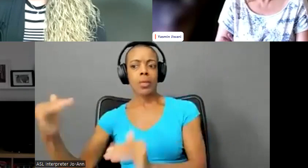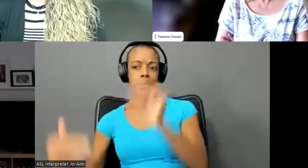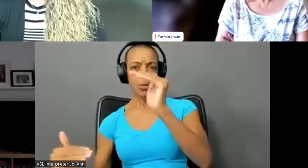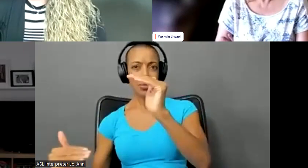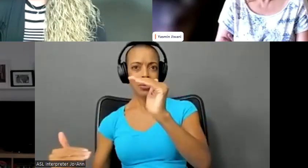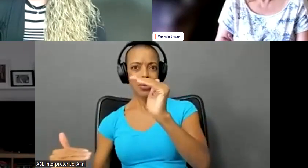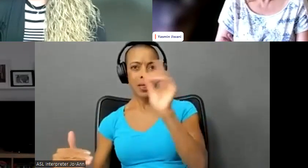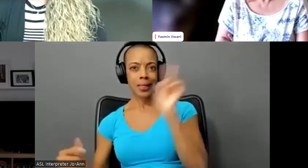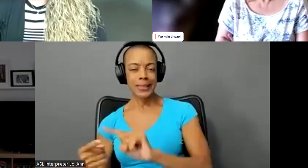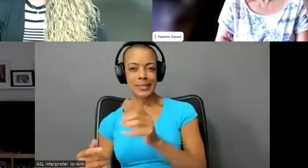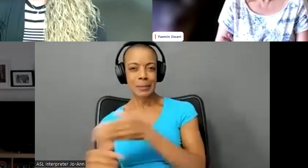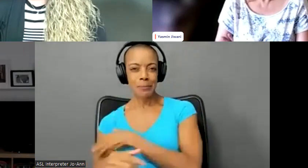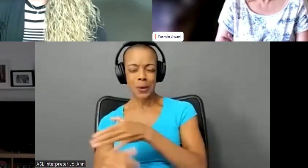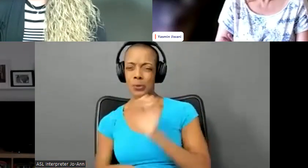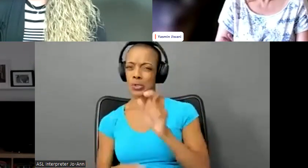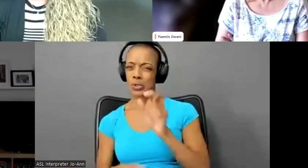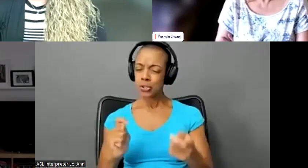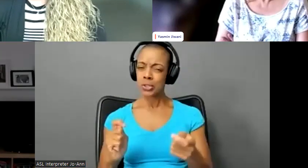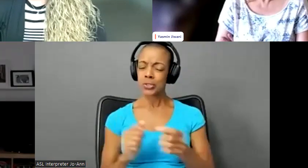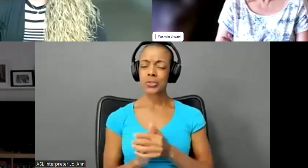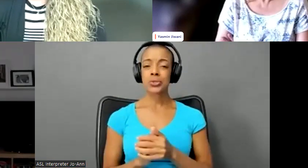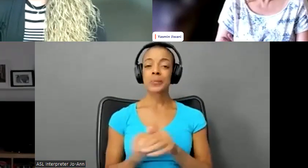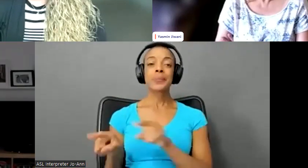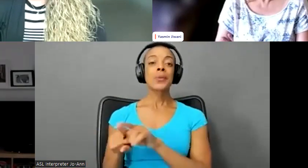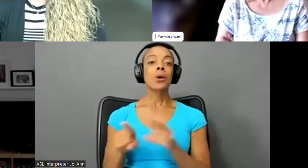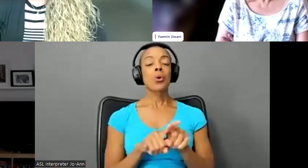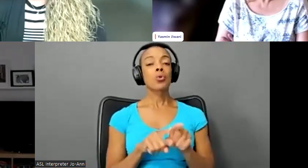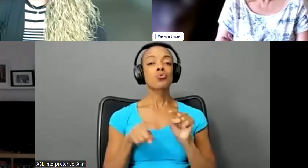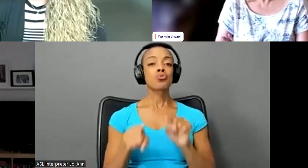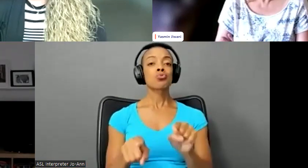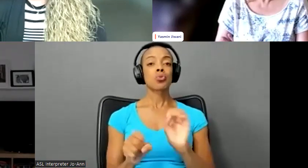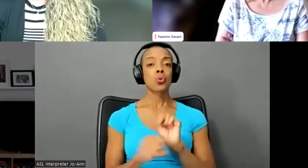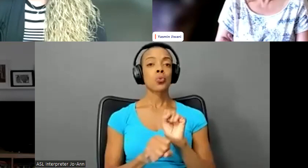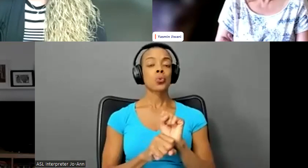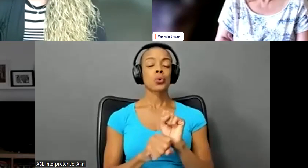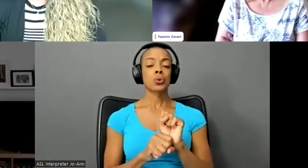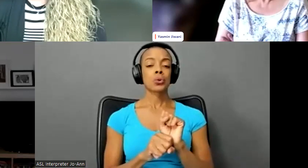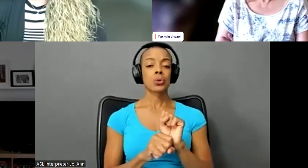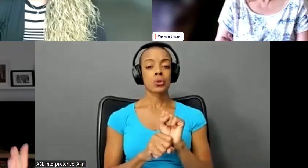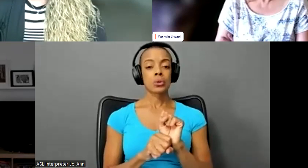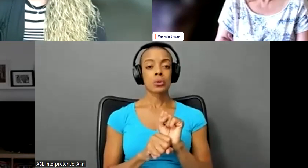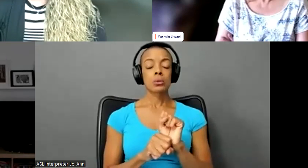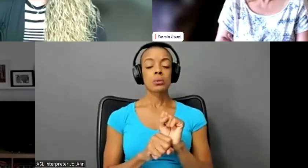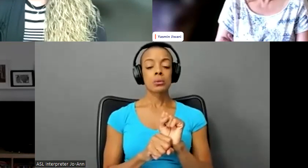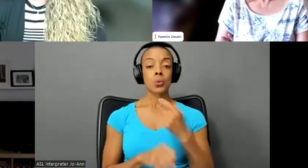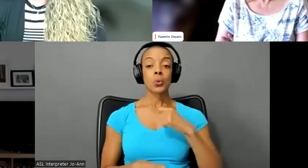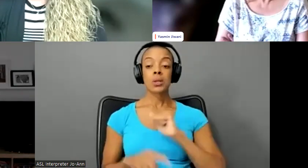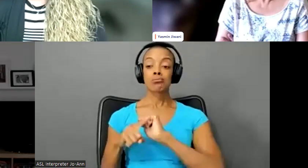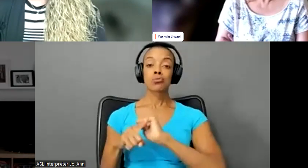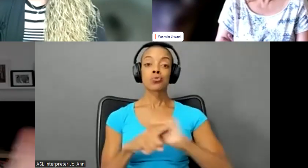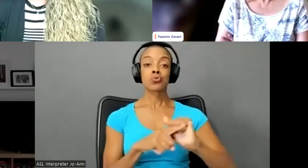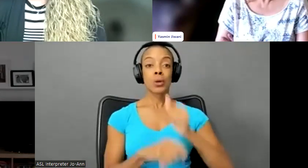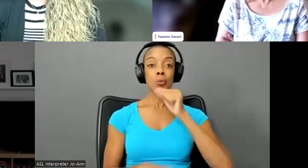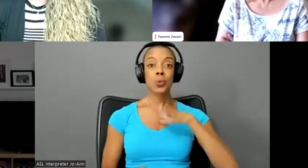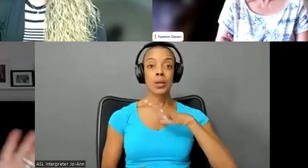of the other significant things that we've found in our work at Informed Opinions is we train women with informed